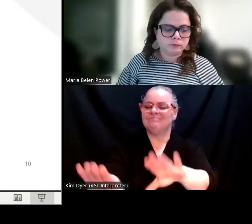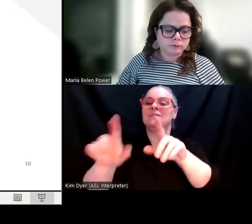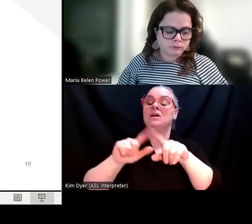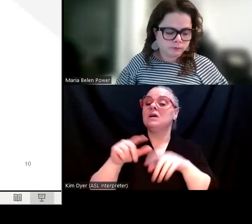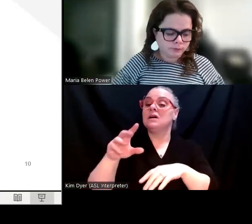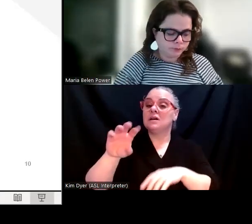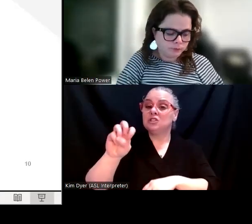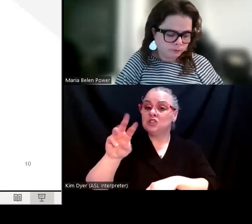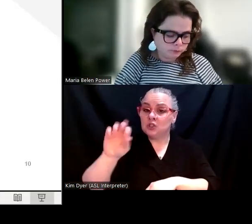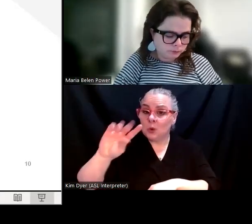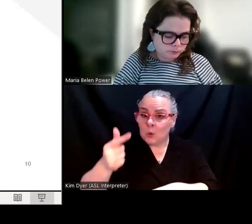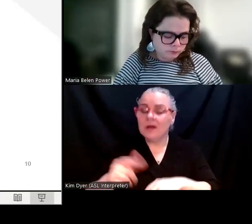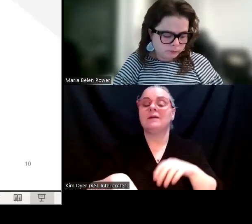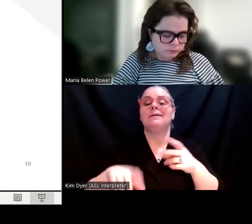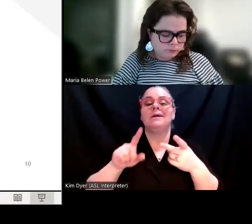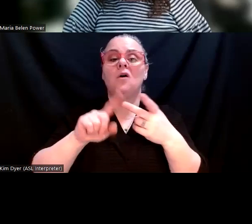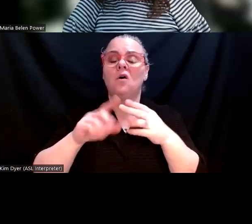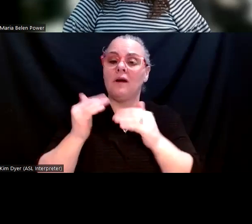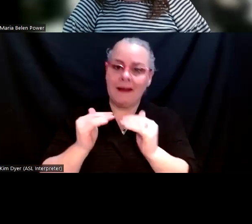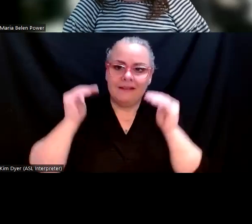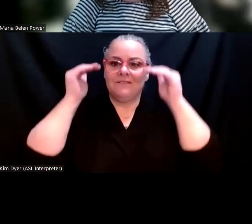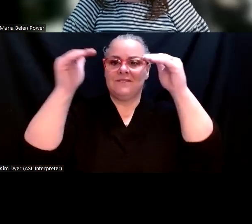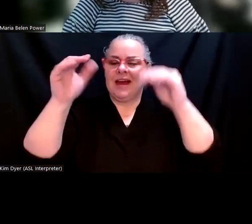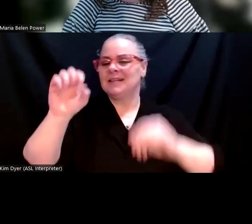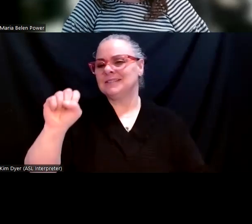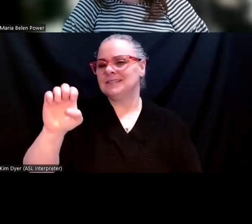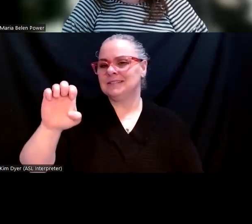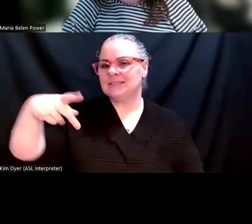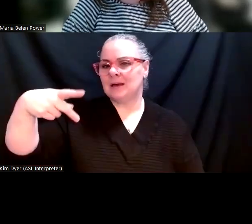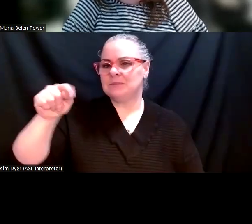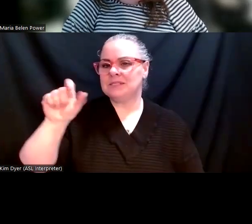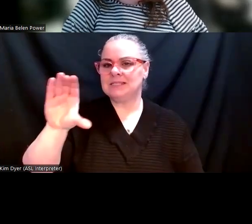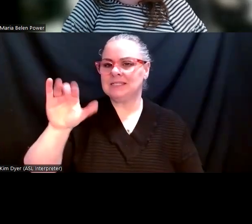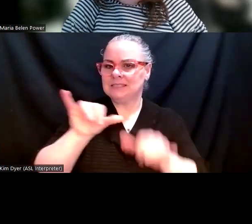or innovate/advanced septic systems.